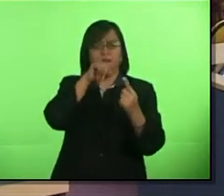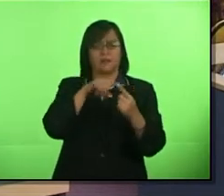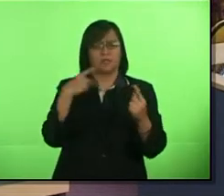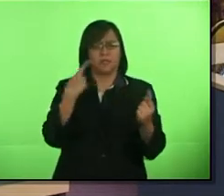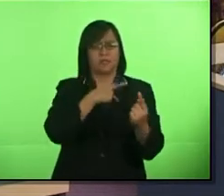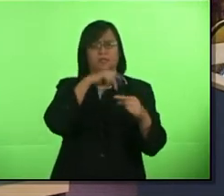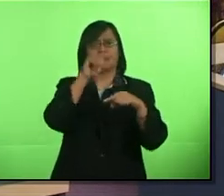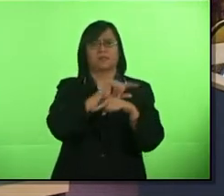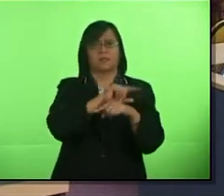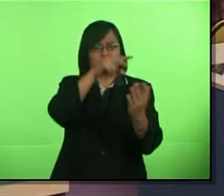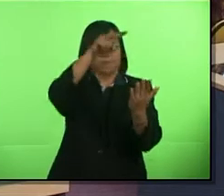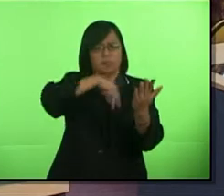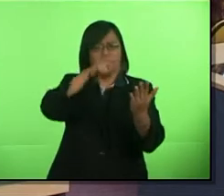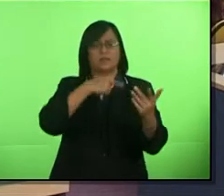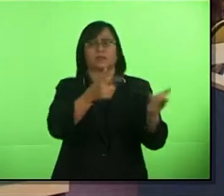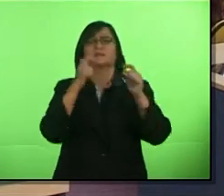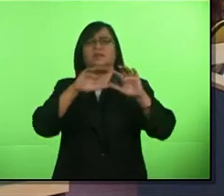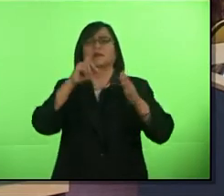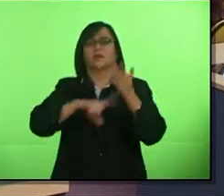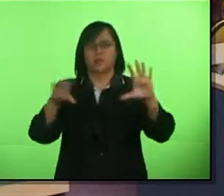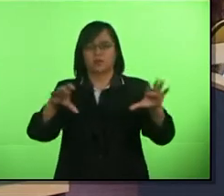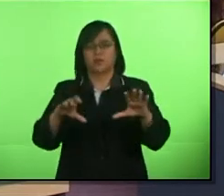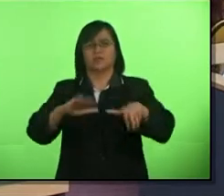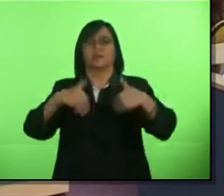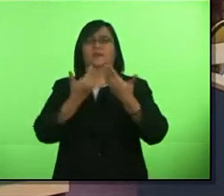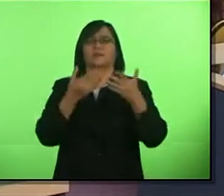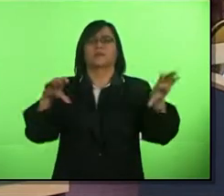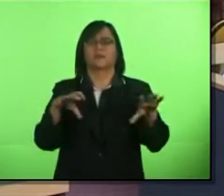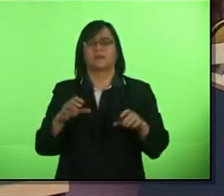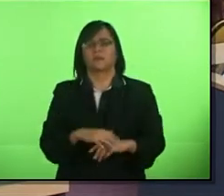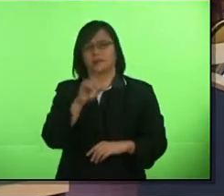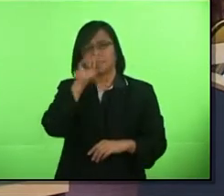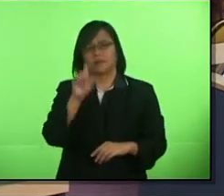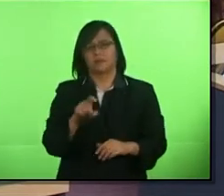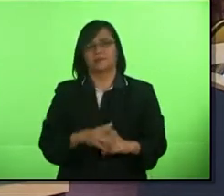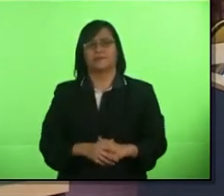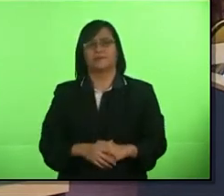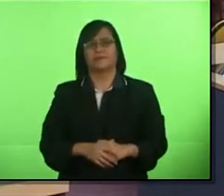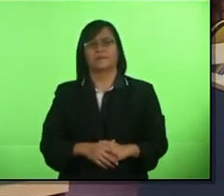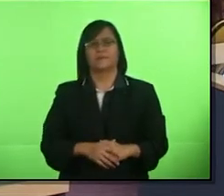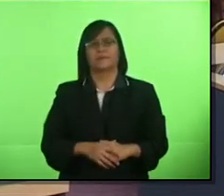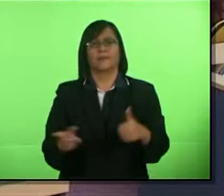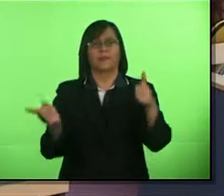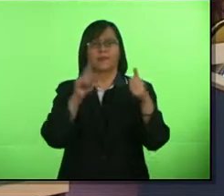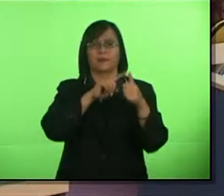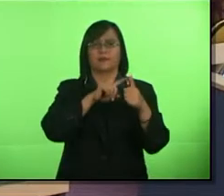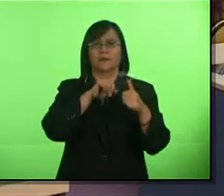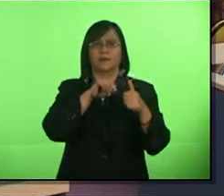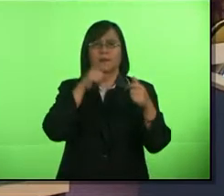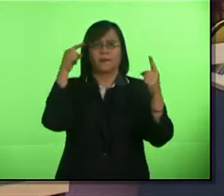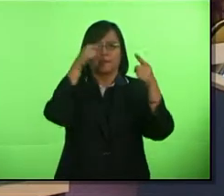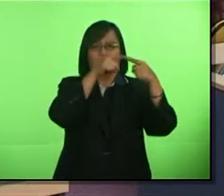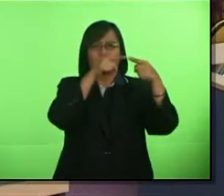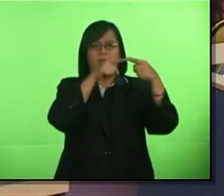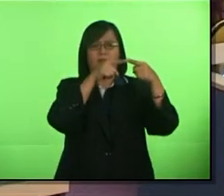And how do you skim? Huh? First point, class reading.